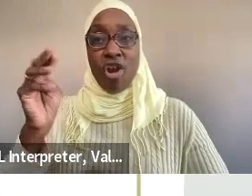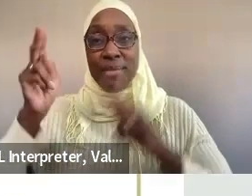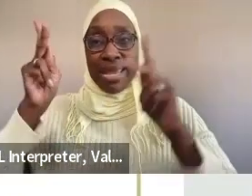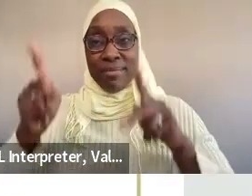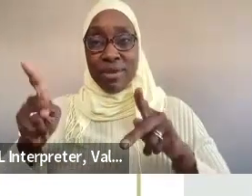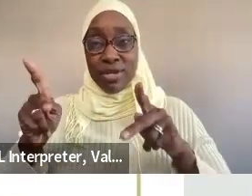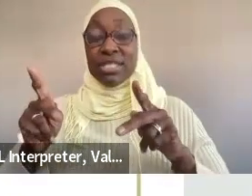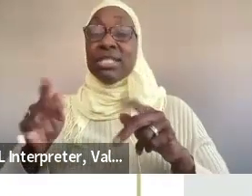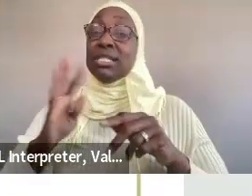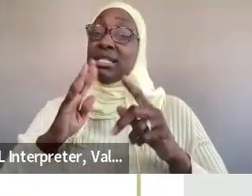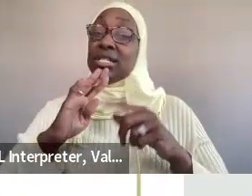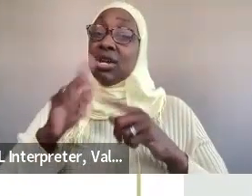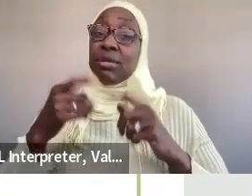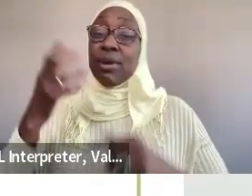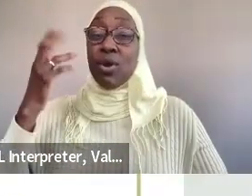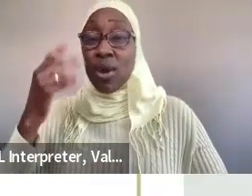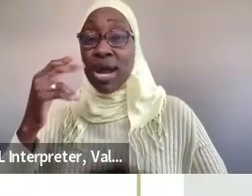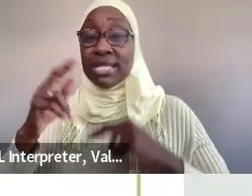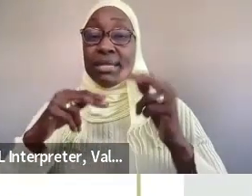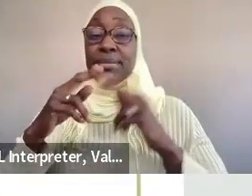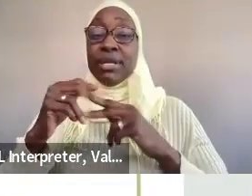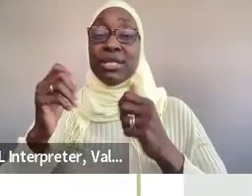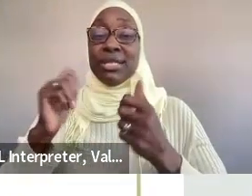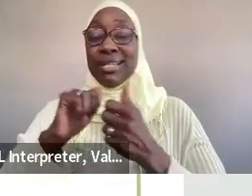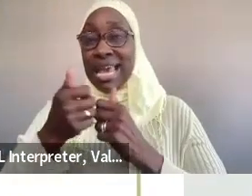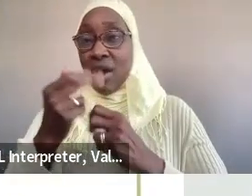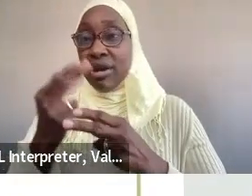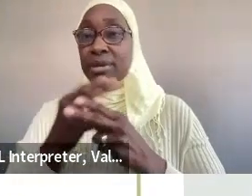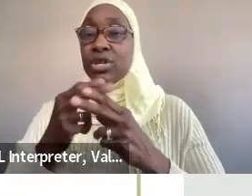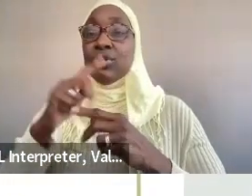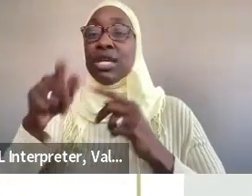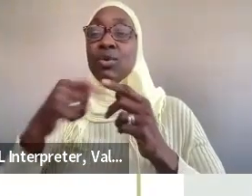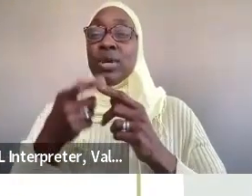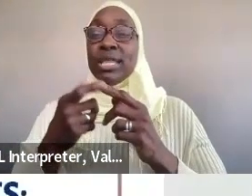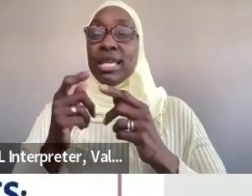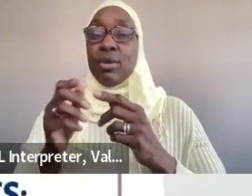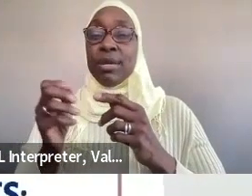why she built it and how it can be used and when they are going to be putting it out.